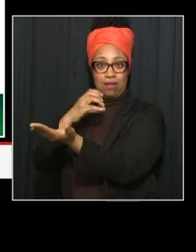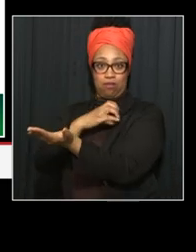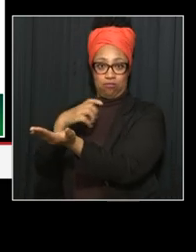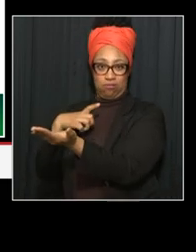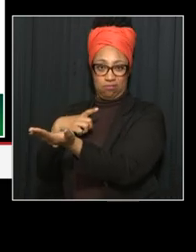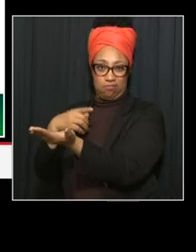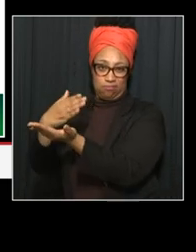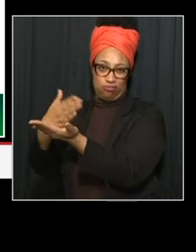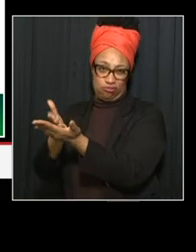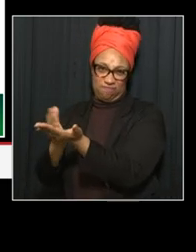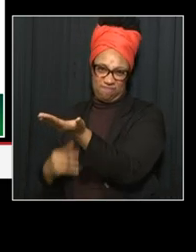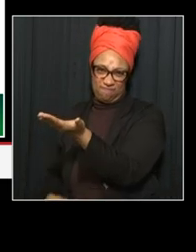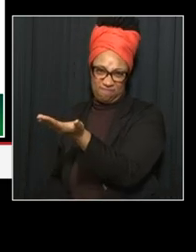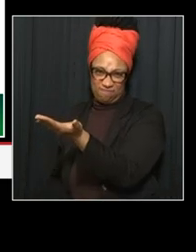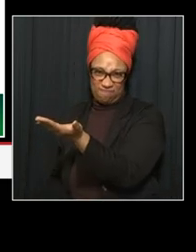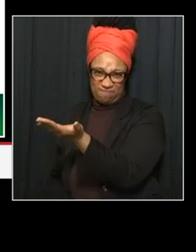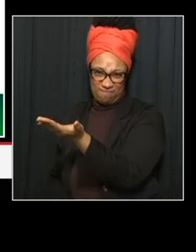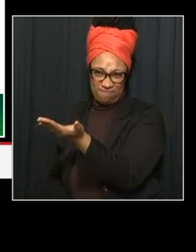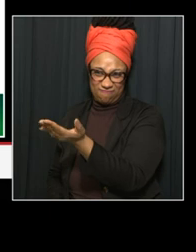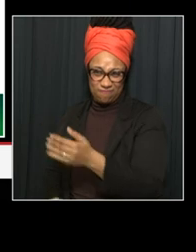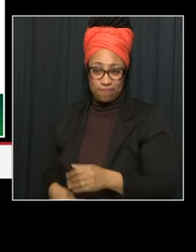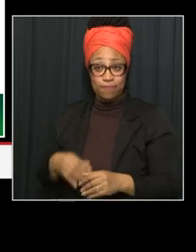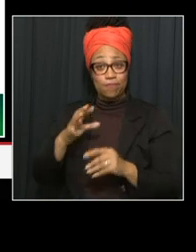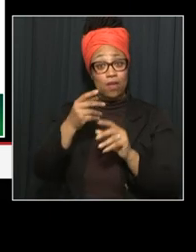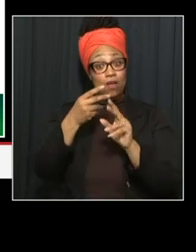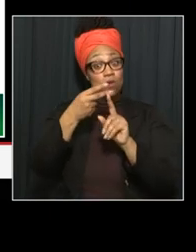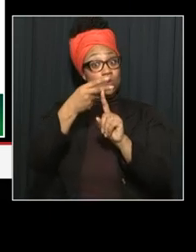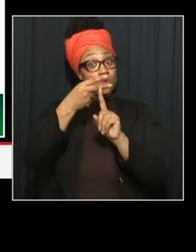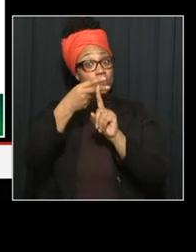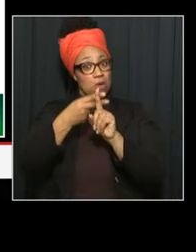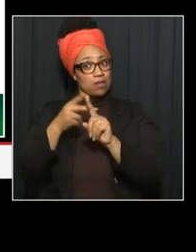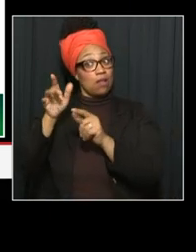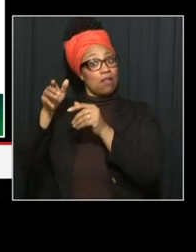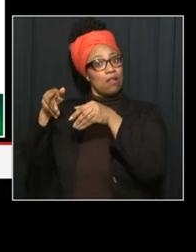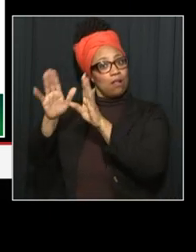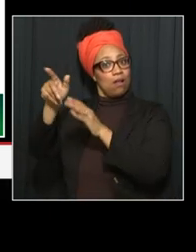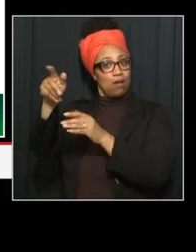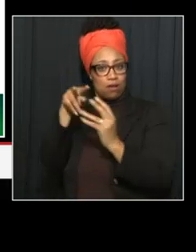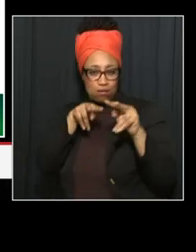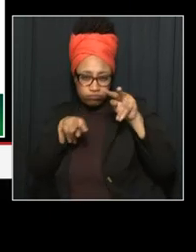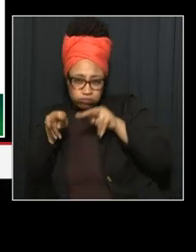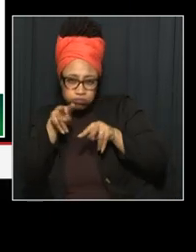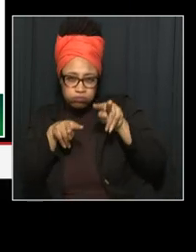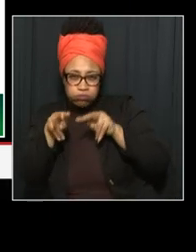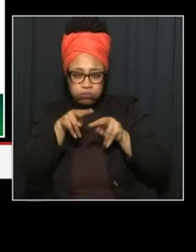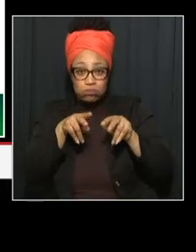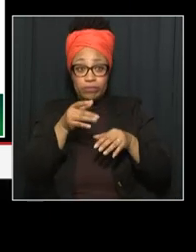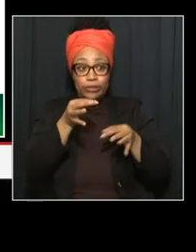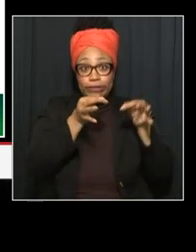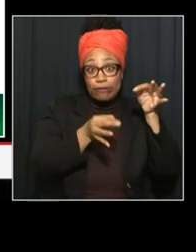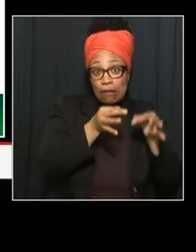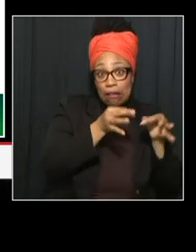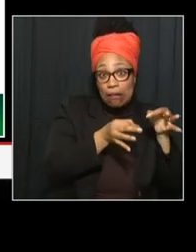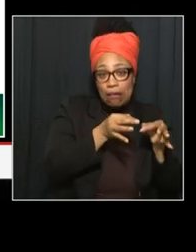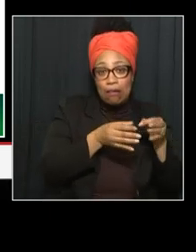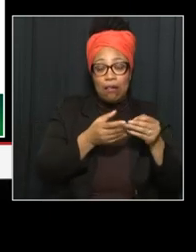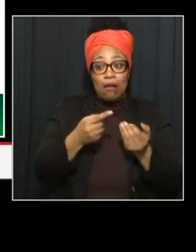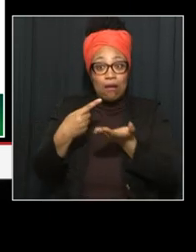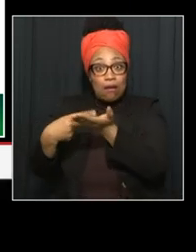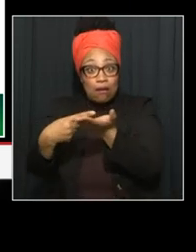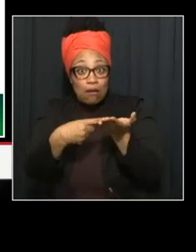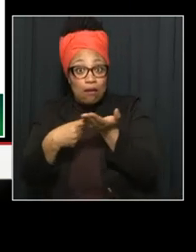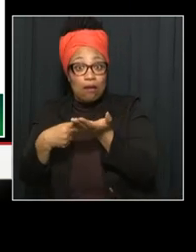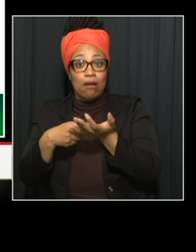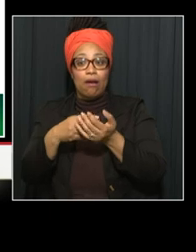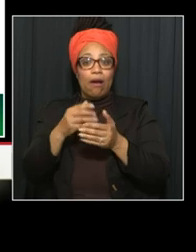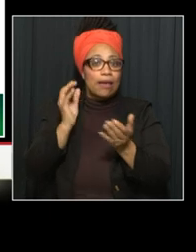have hearings, they have opportunities to advocacy, they mark the budget up, and if the mayor is the first draft of the budget, the council is